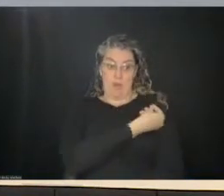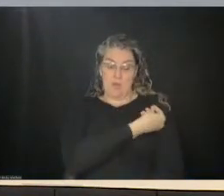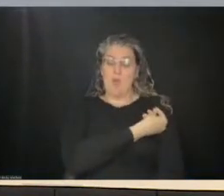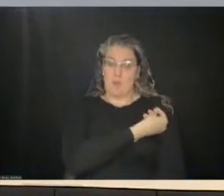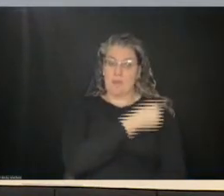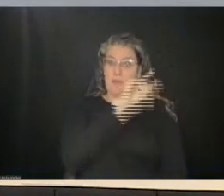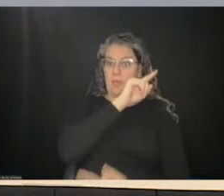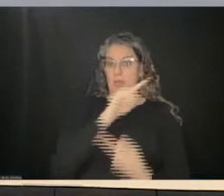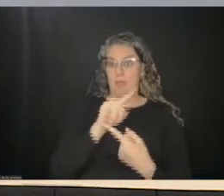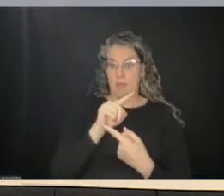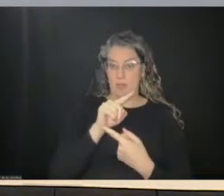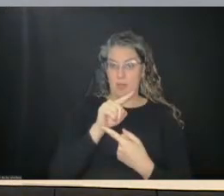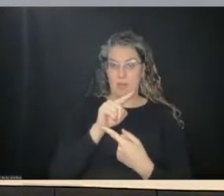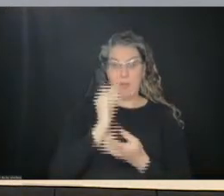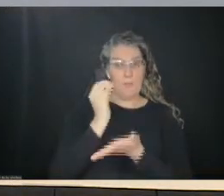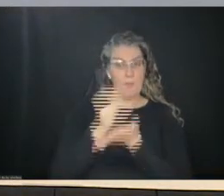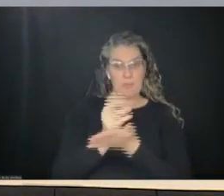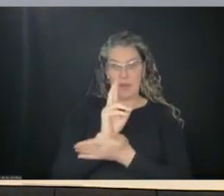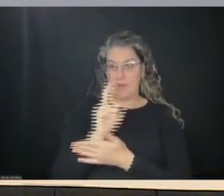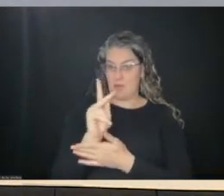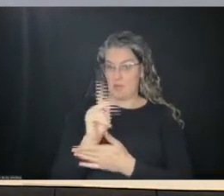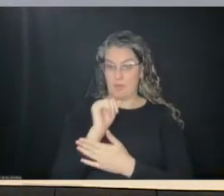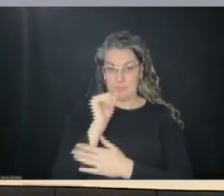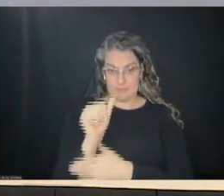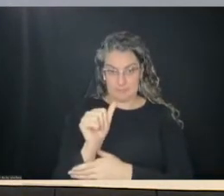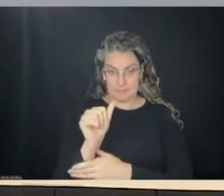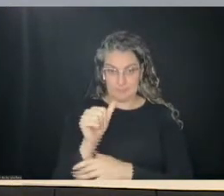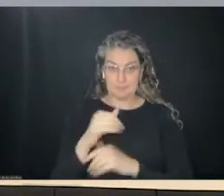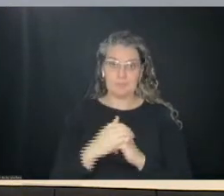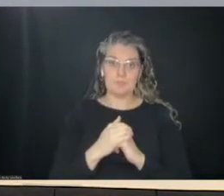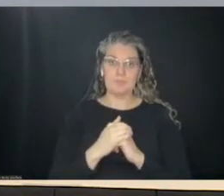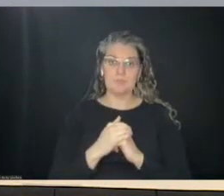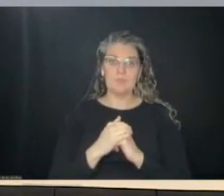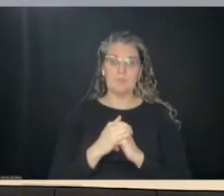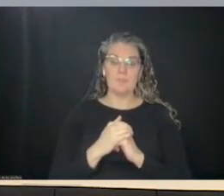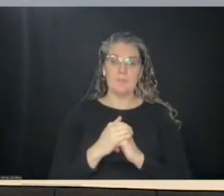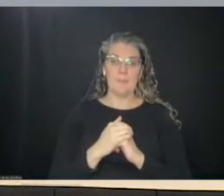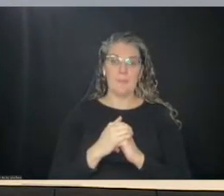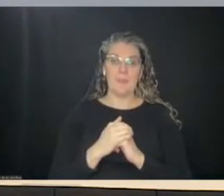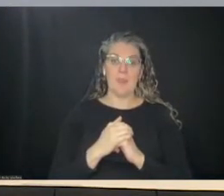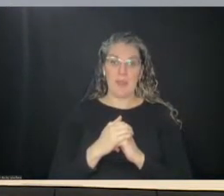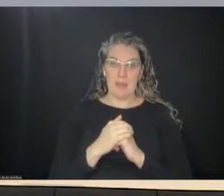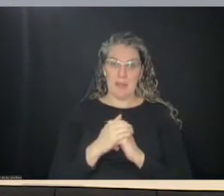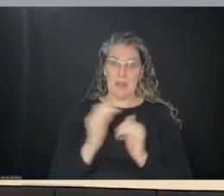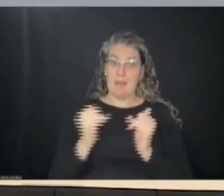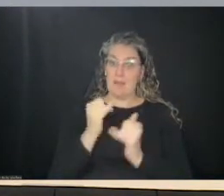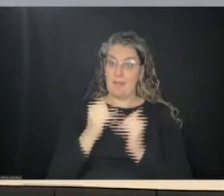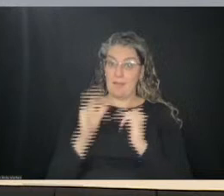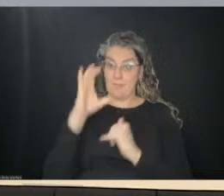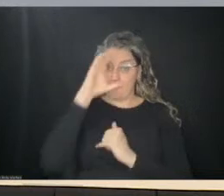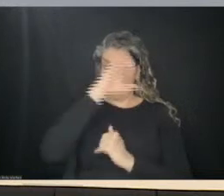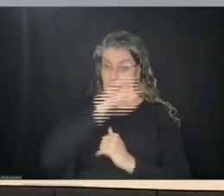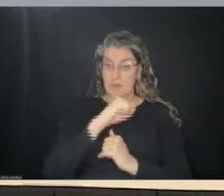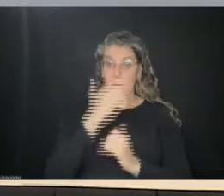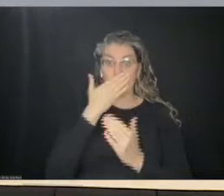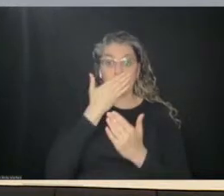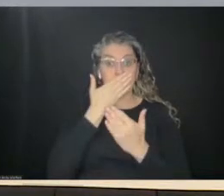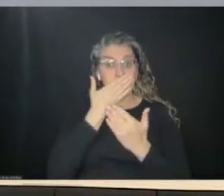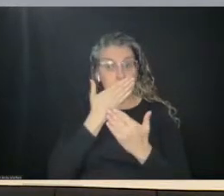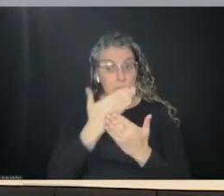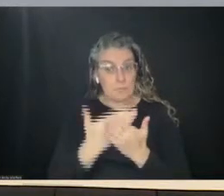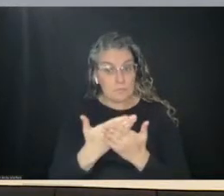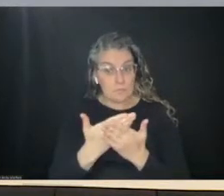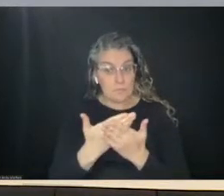additional layer of protection to other public health measures, and the final assumption is that there will be a good uptake of vaccine in